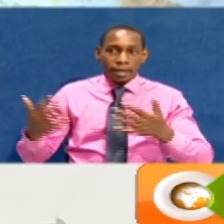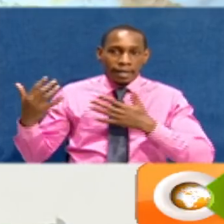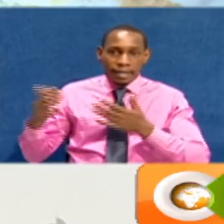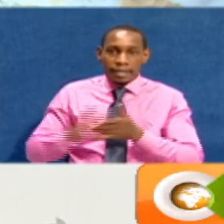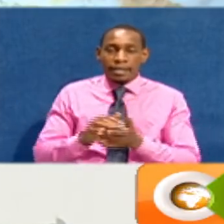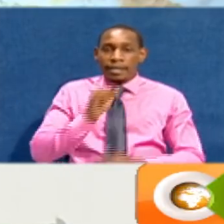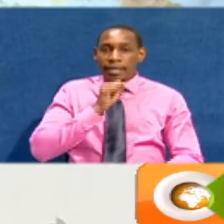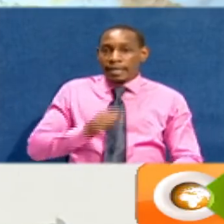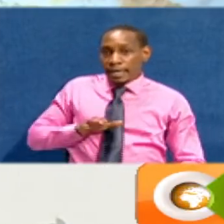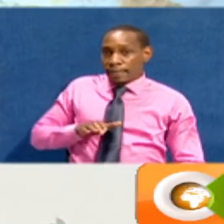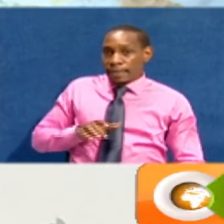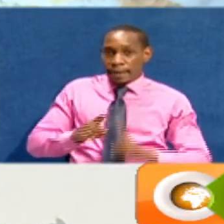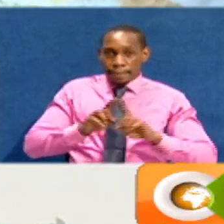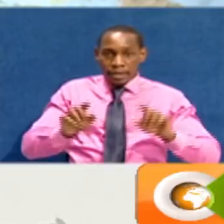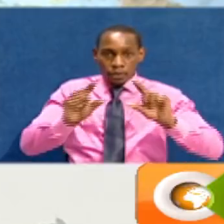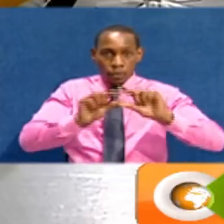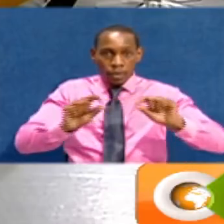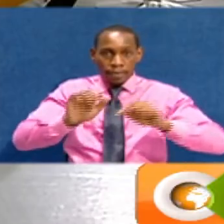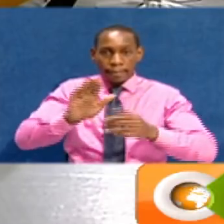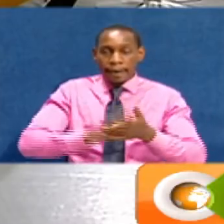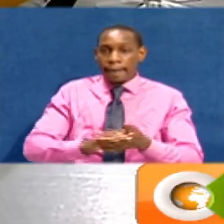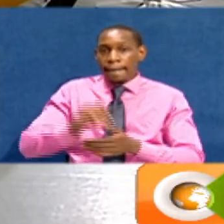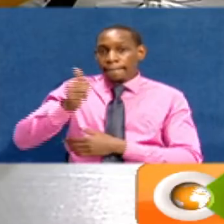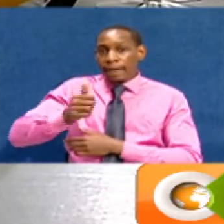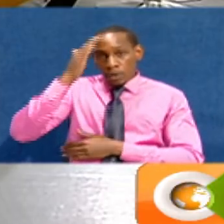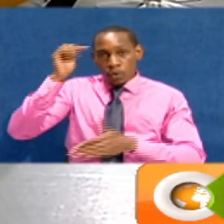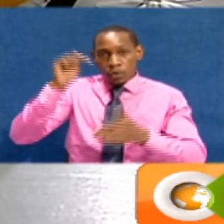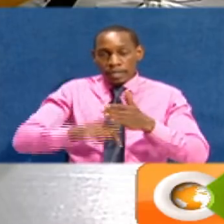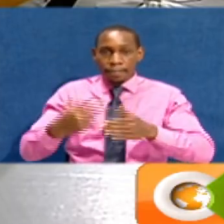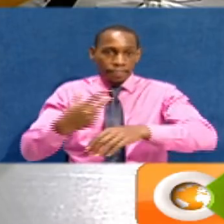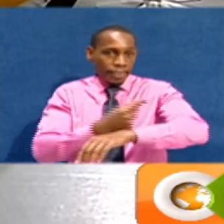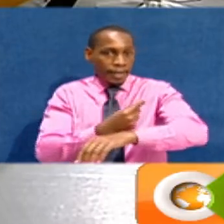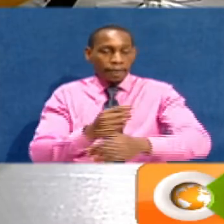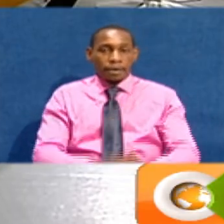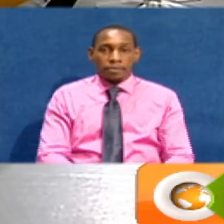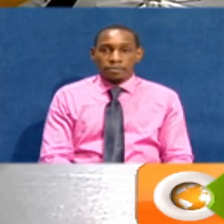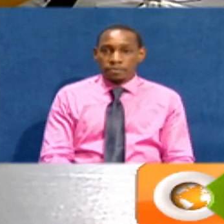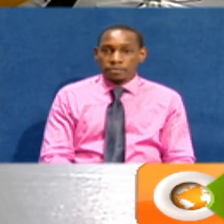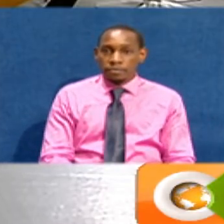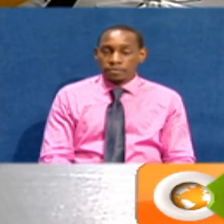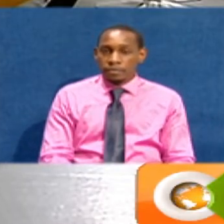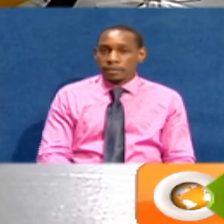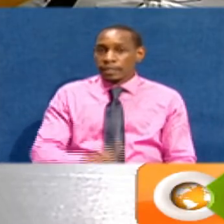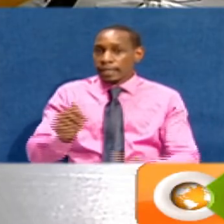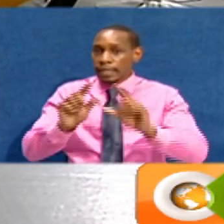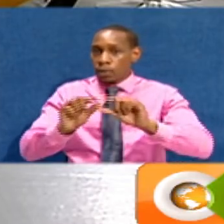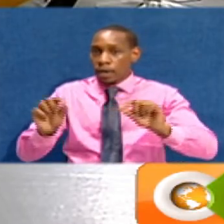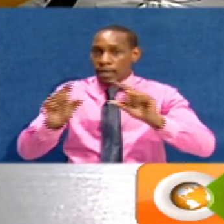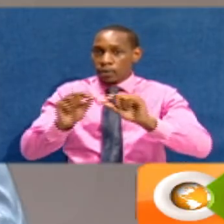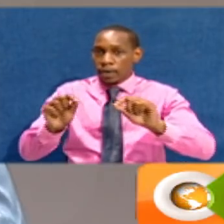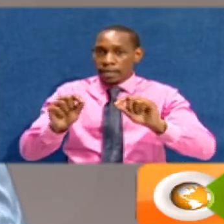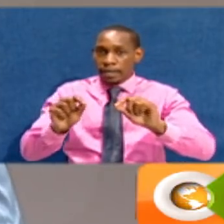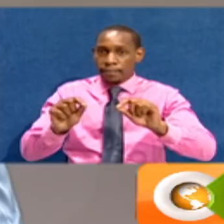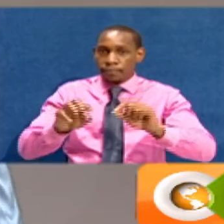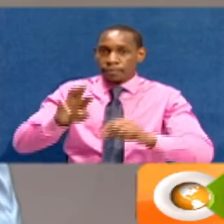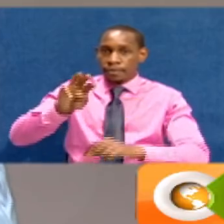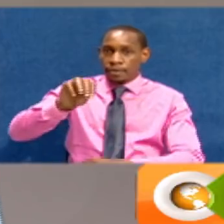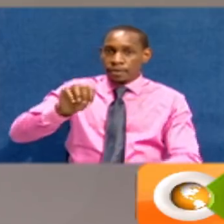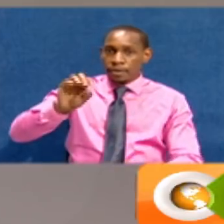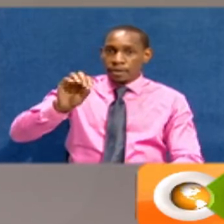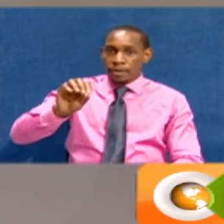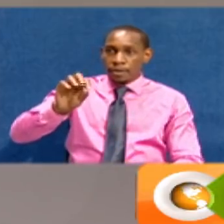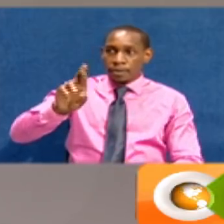your grandmother. But still, as you mentioned, we still don't know a lot about these vaccines. Today we were saying there was something about, I think, the Moderna